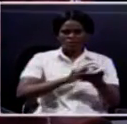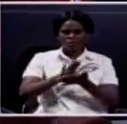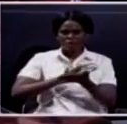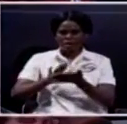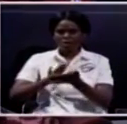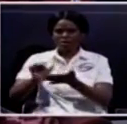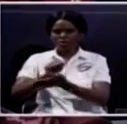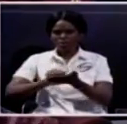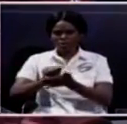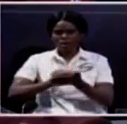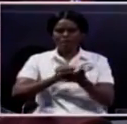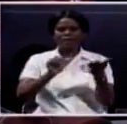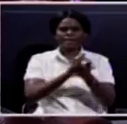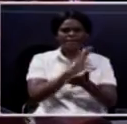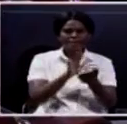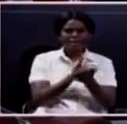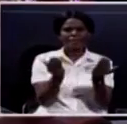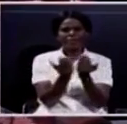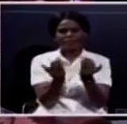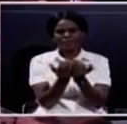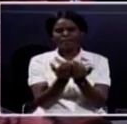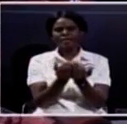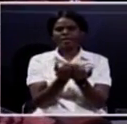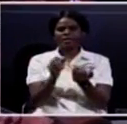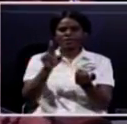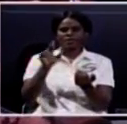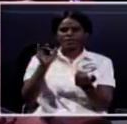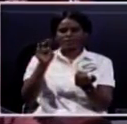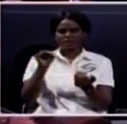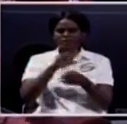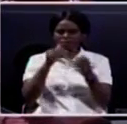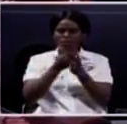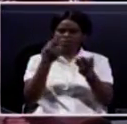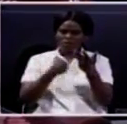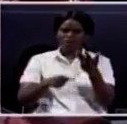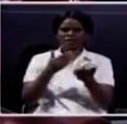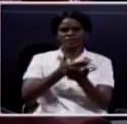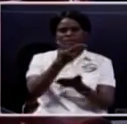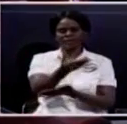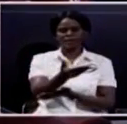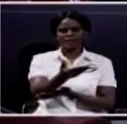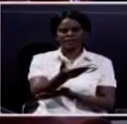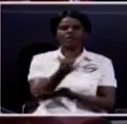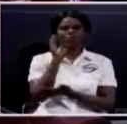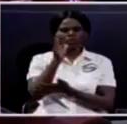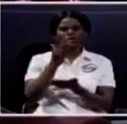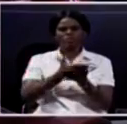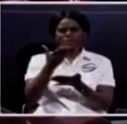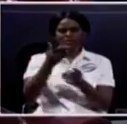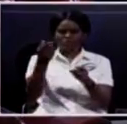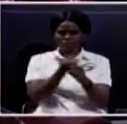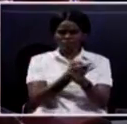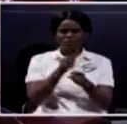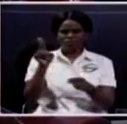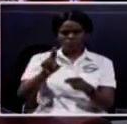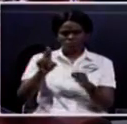demand for reams of paper, schools must not demand for hoys. All what they want to buy will be bought from the